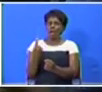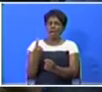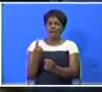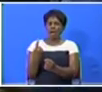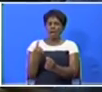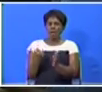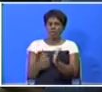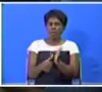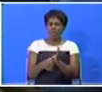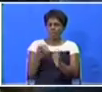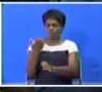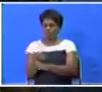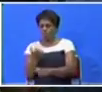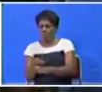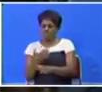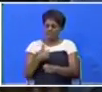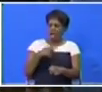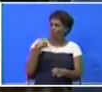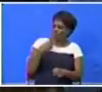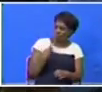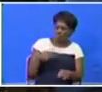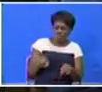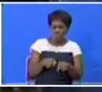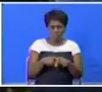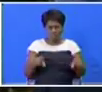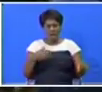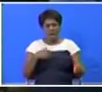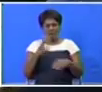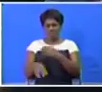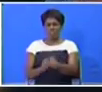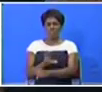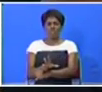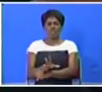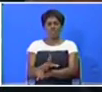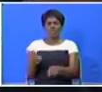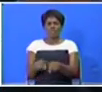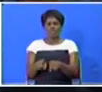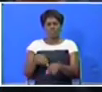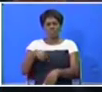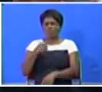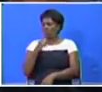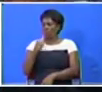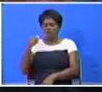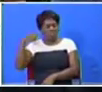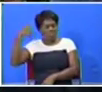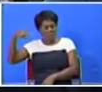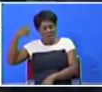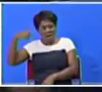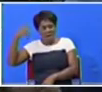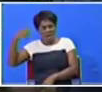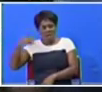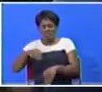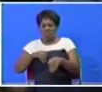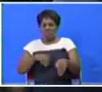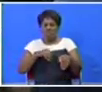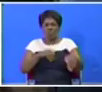And who are carrying stones, because we also have videos, and we are saying, you know, we are also not mad people just to follow